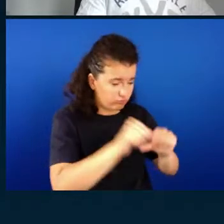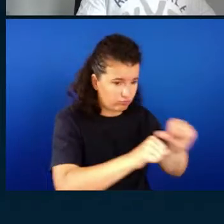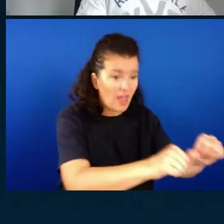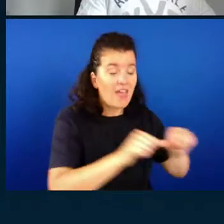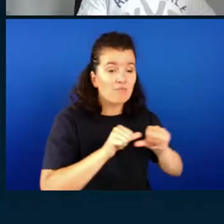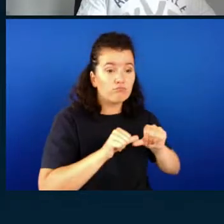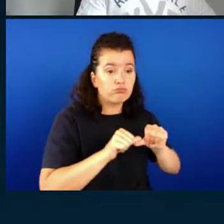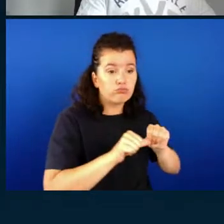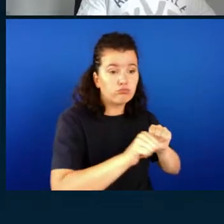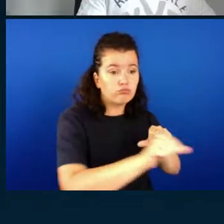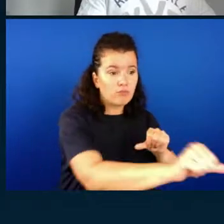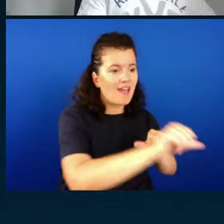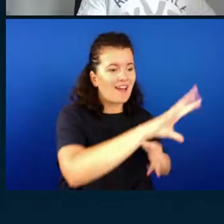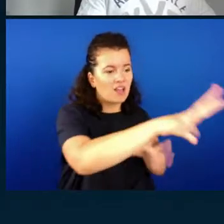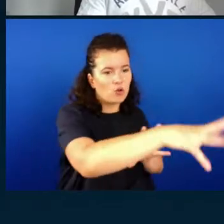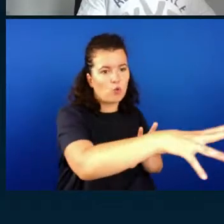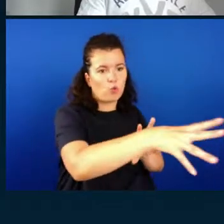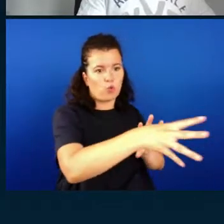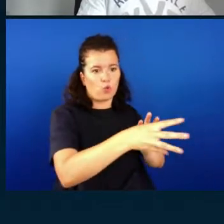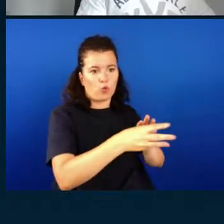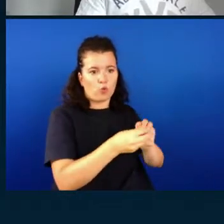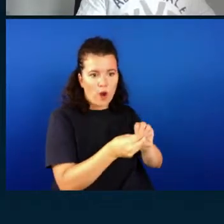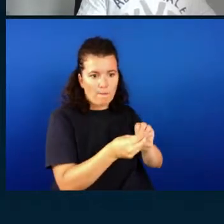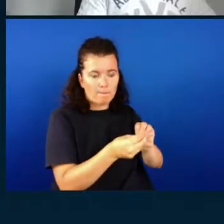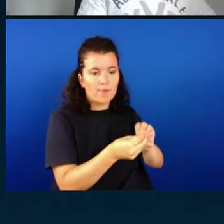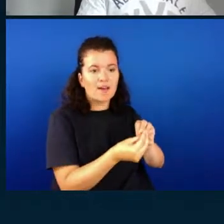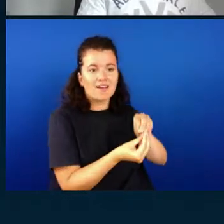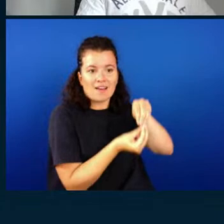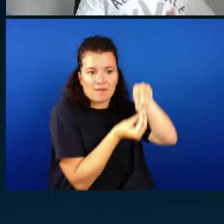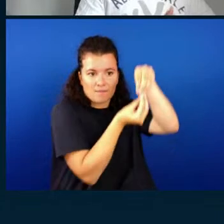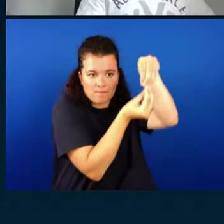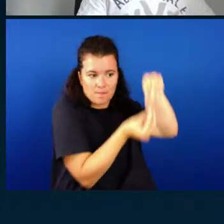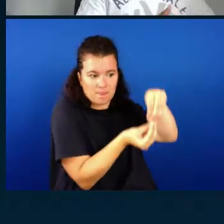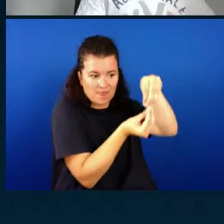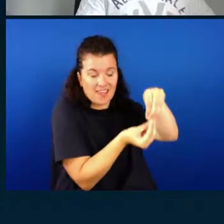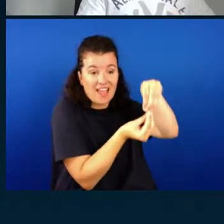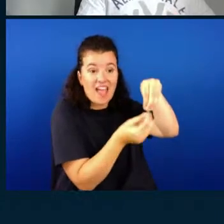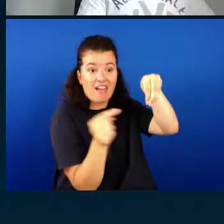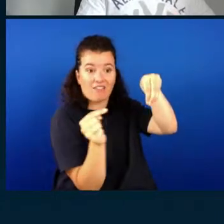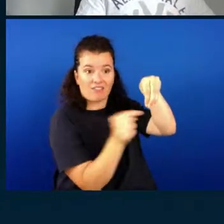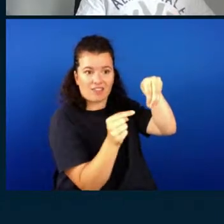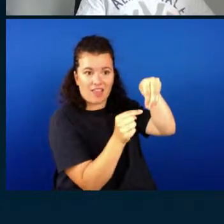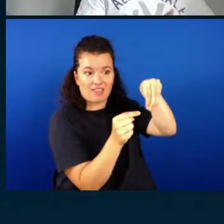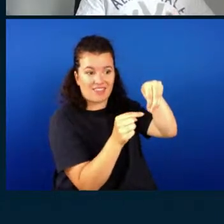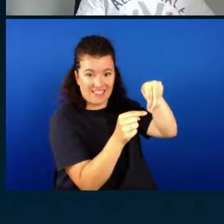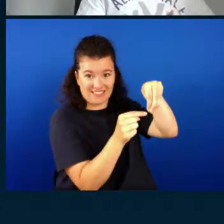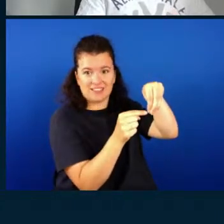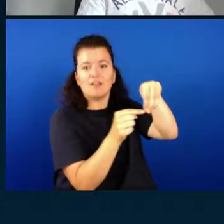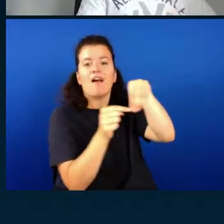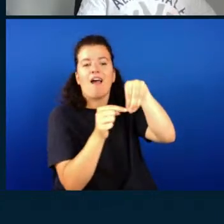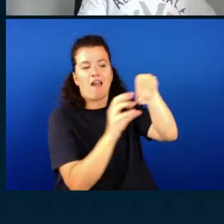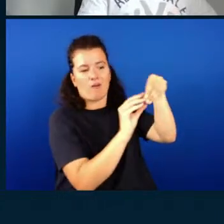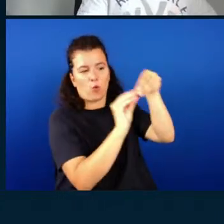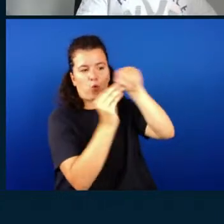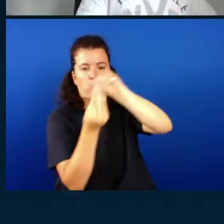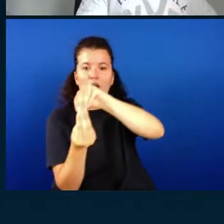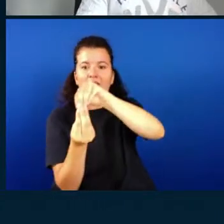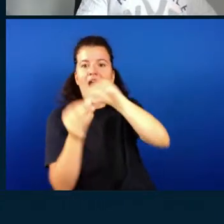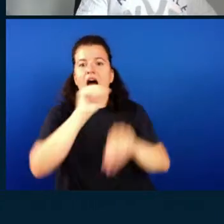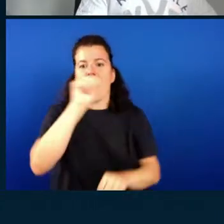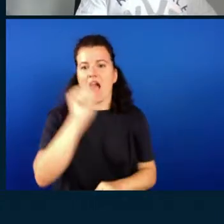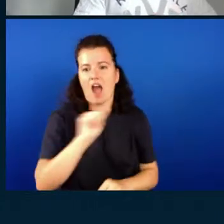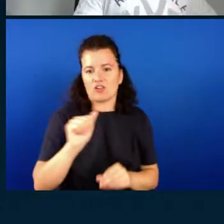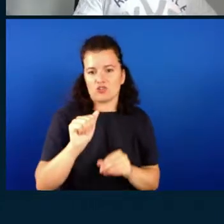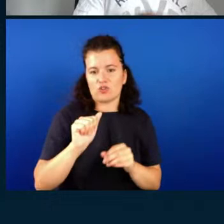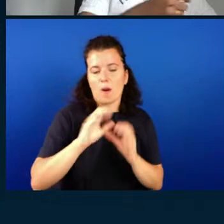out of it and make the bag that would be an Azure a pipeline extension, Azure DevOps pipeline extension.